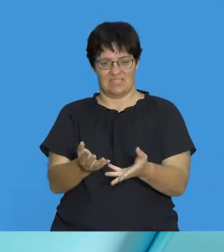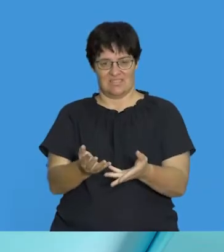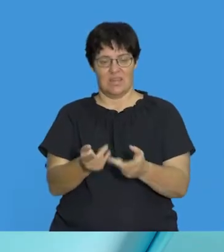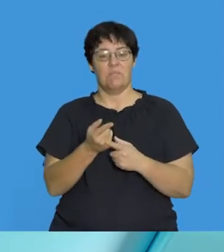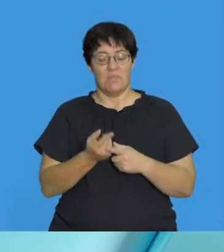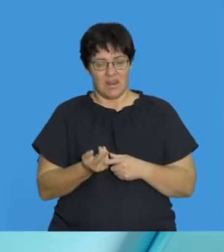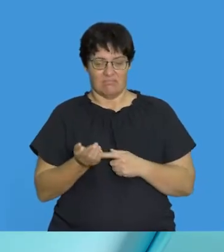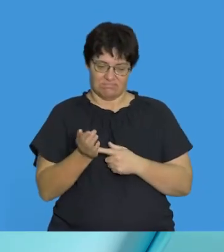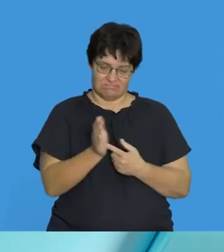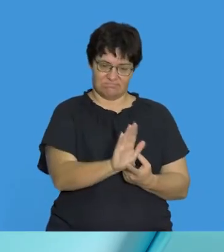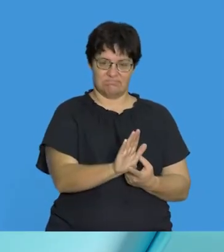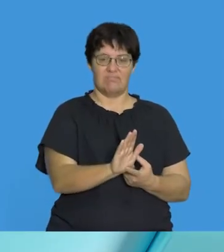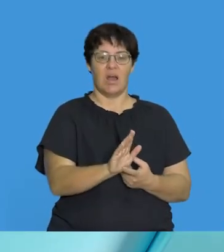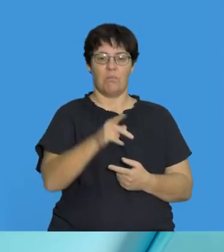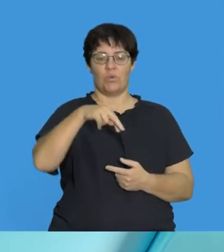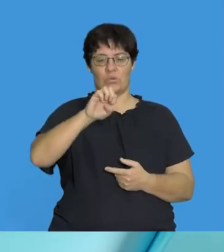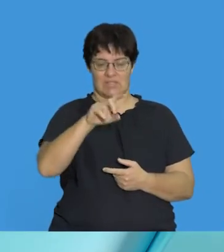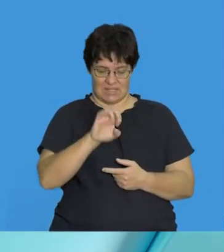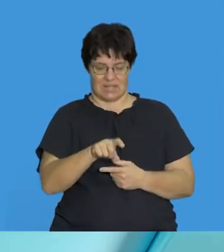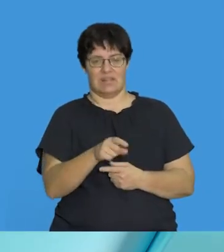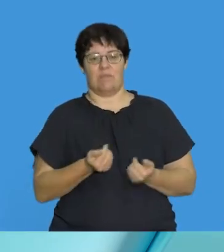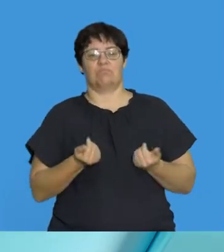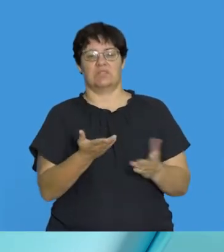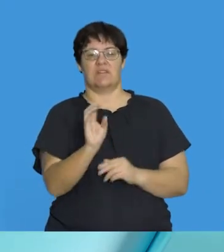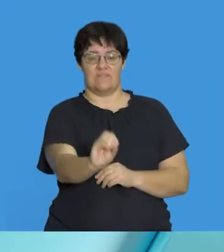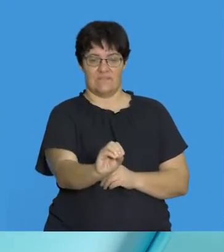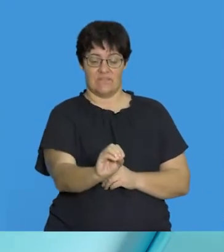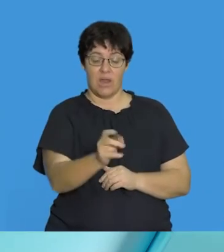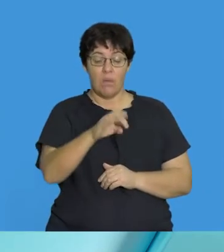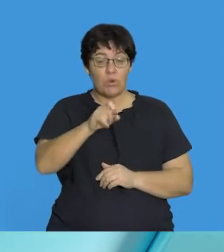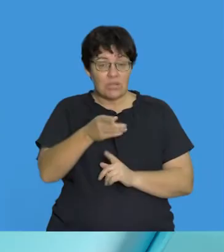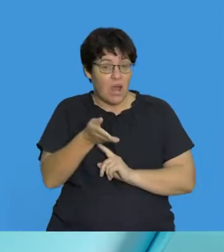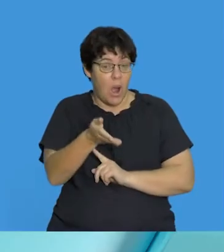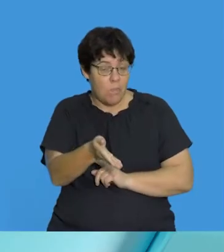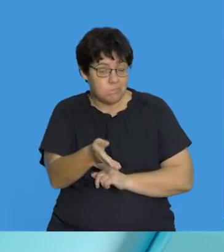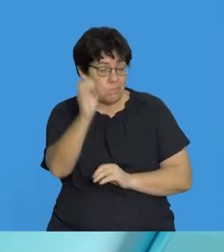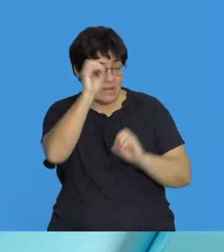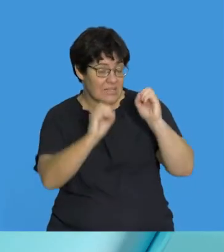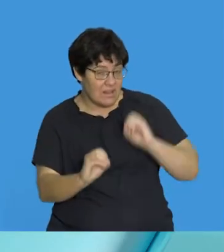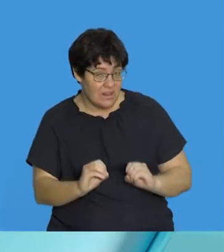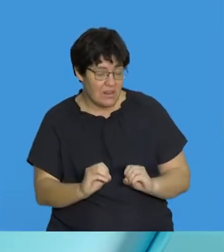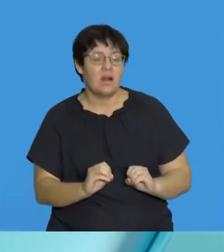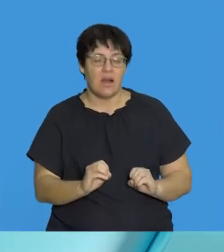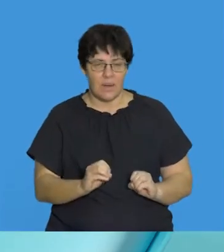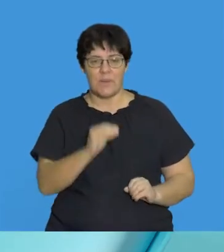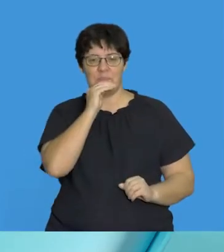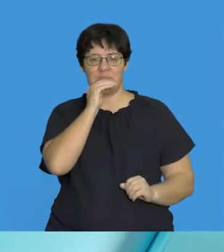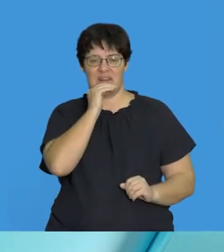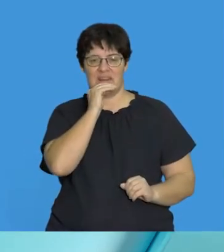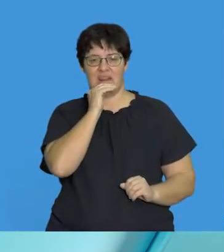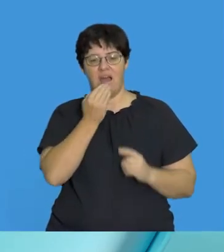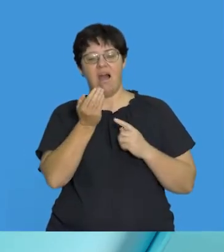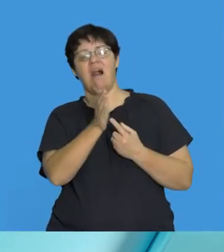going to be presented in a protein. And the presence of that protein in the cell will allow for what we call a